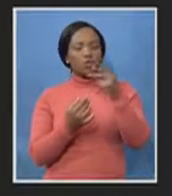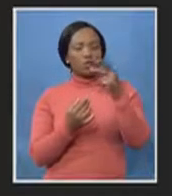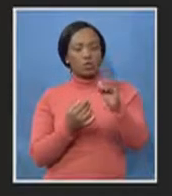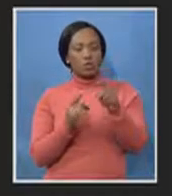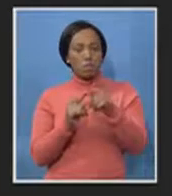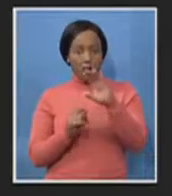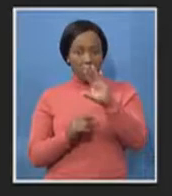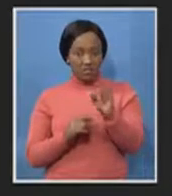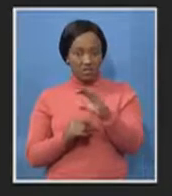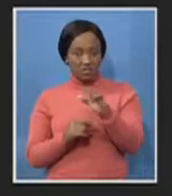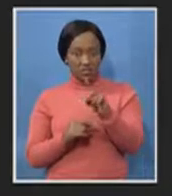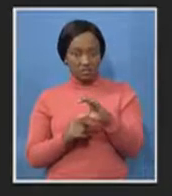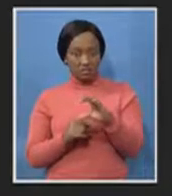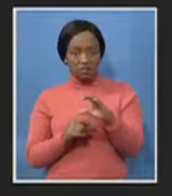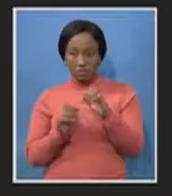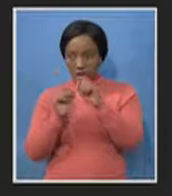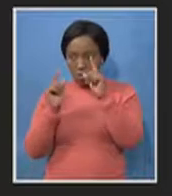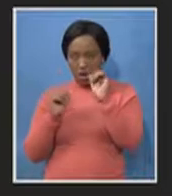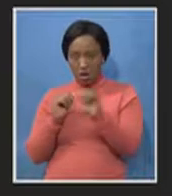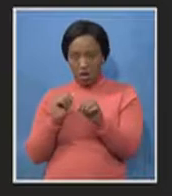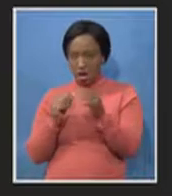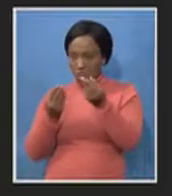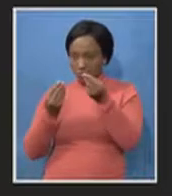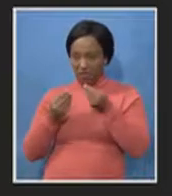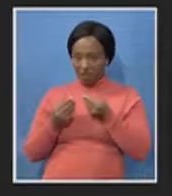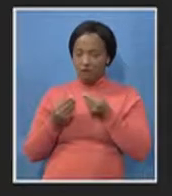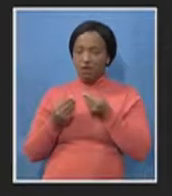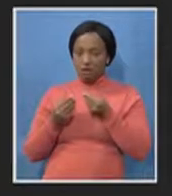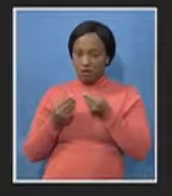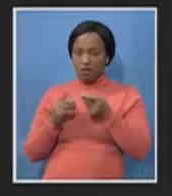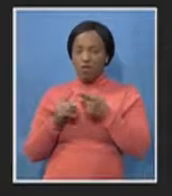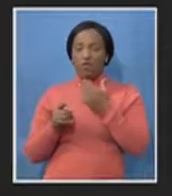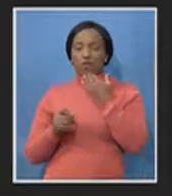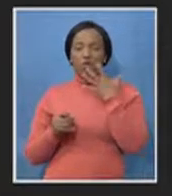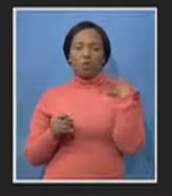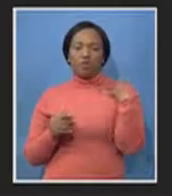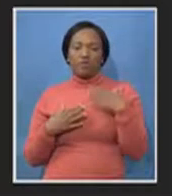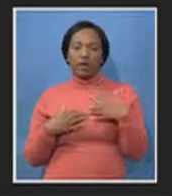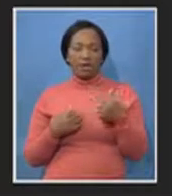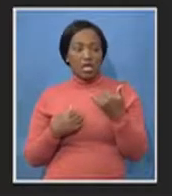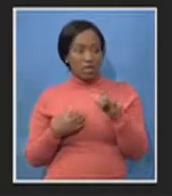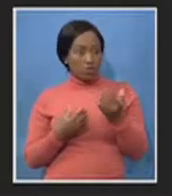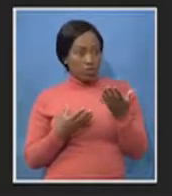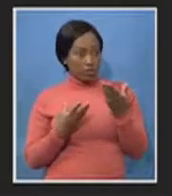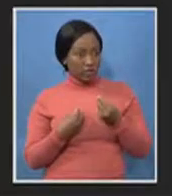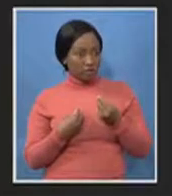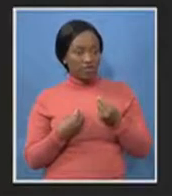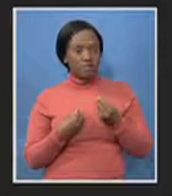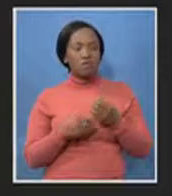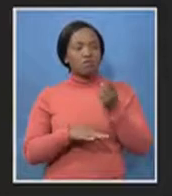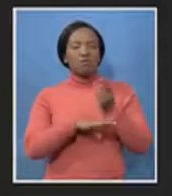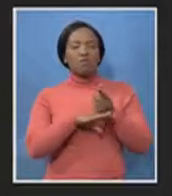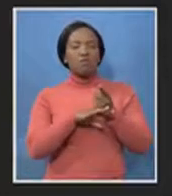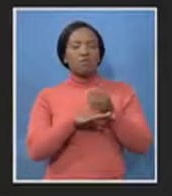alerts from the Ministry of Health? And if so, kind of what defines an alert? Like what's included